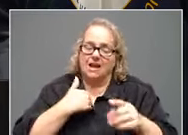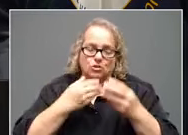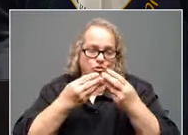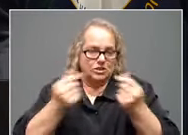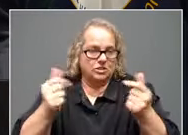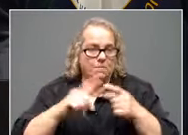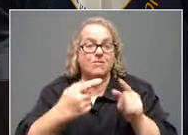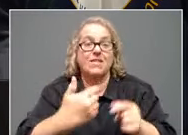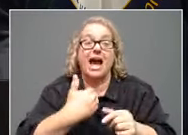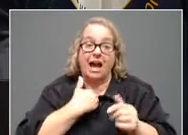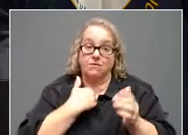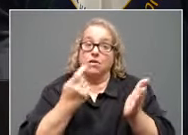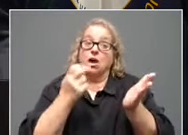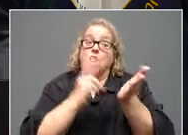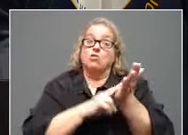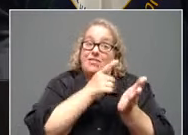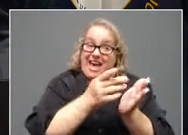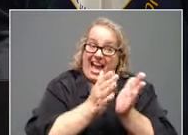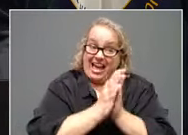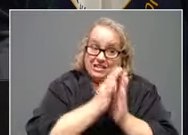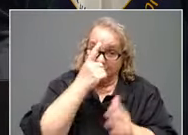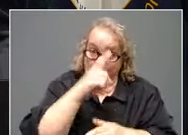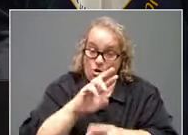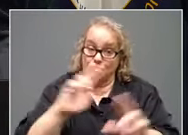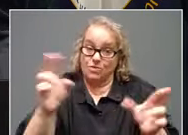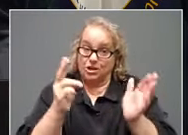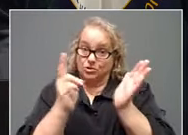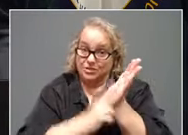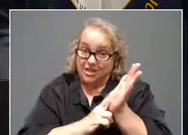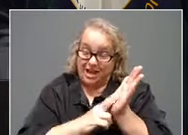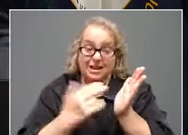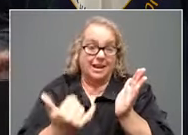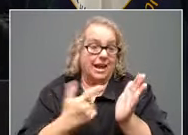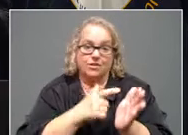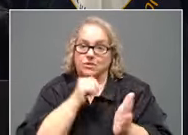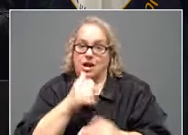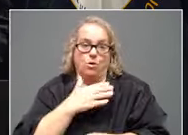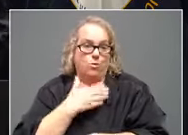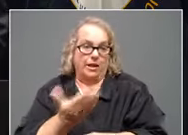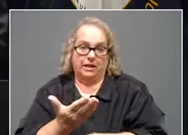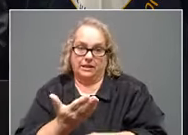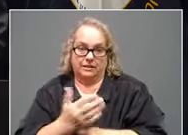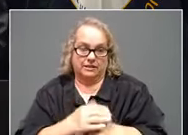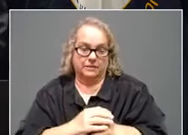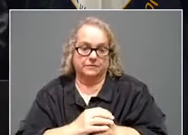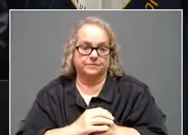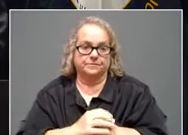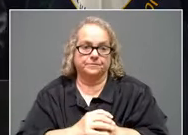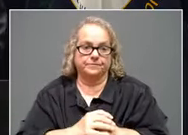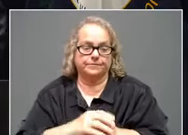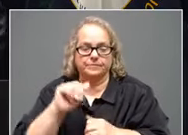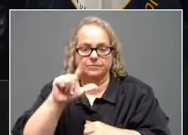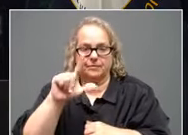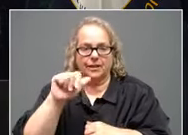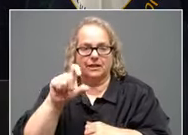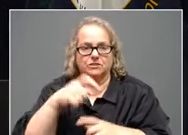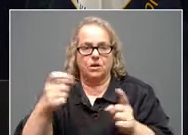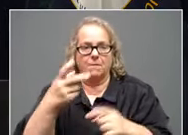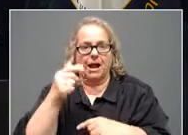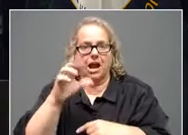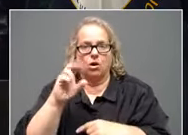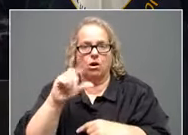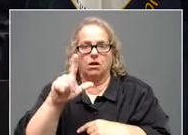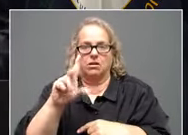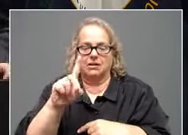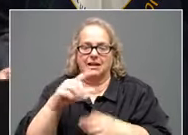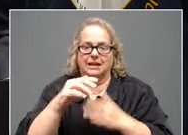they asked for right there, ready to sign if they're willing. Alex from the Herald Leader. Yesterday,